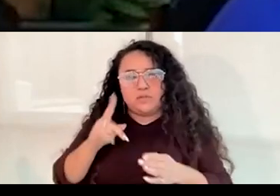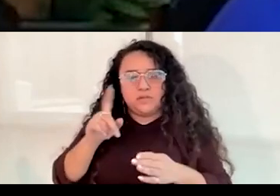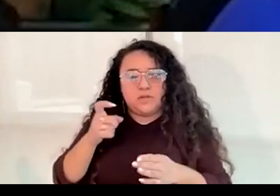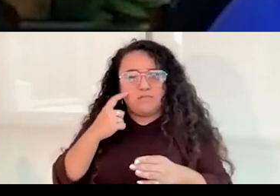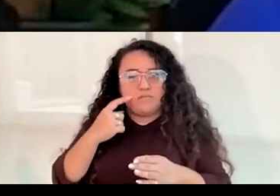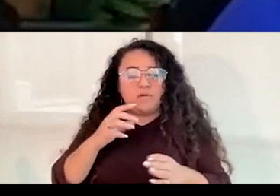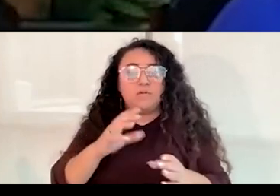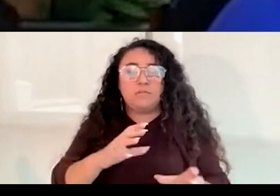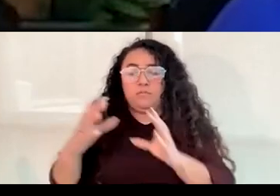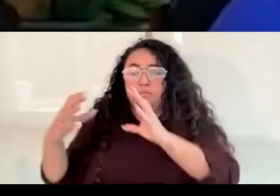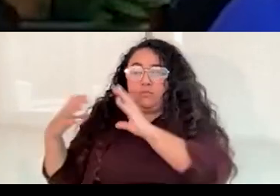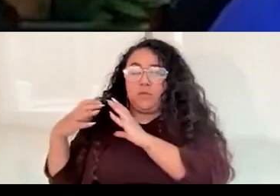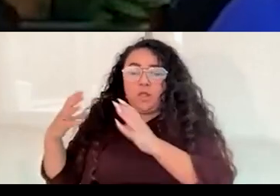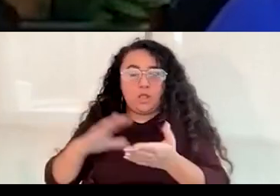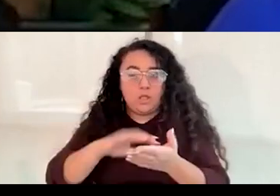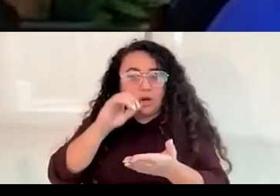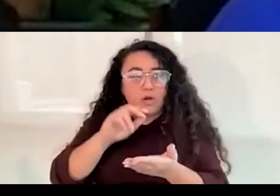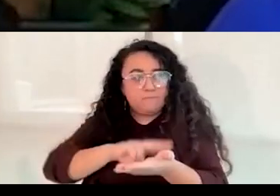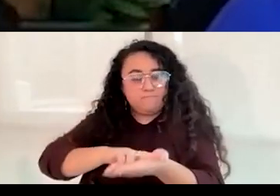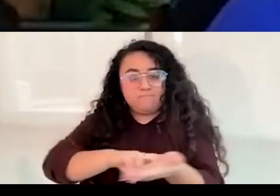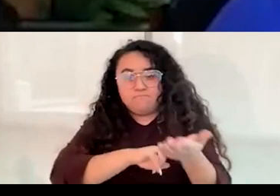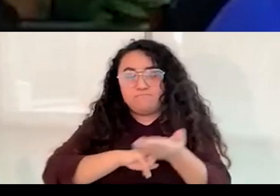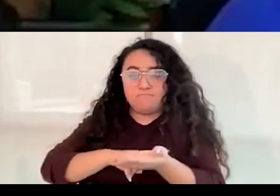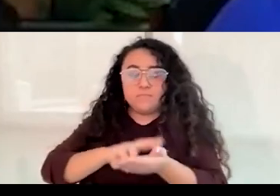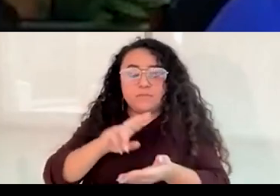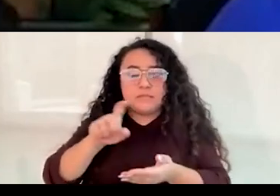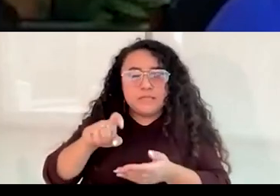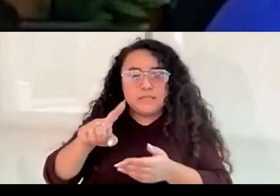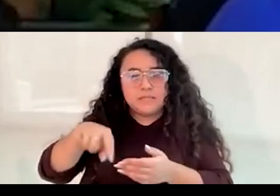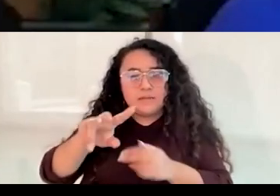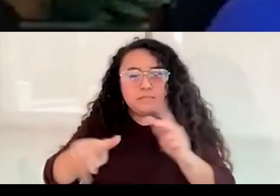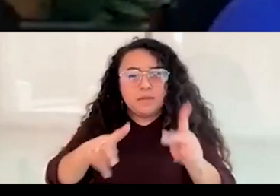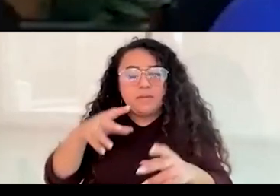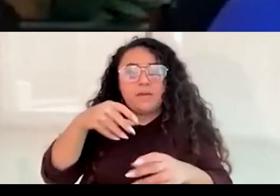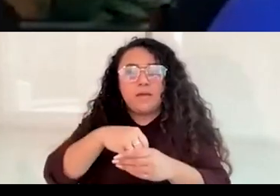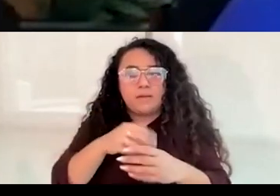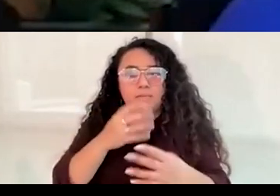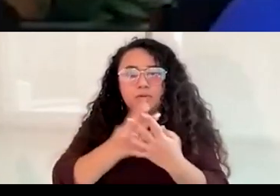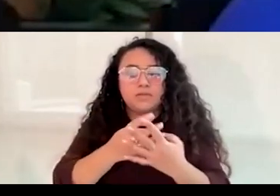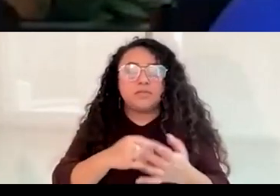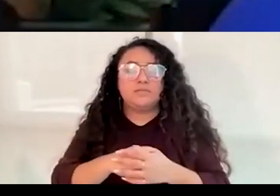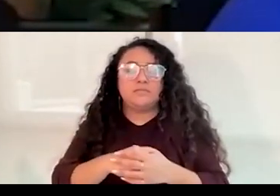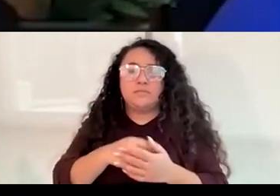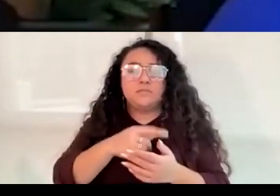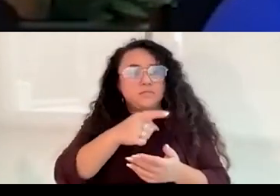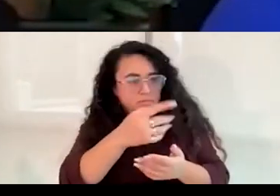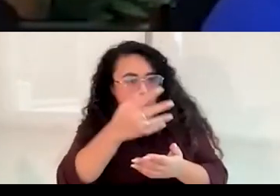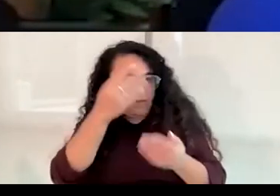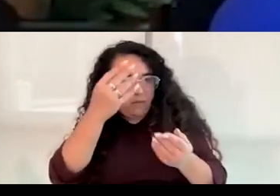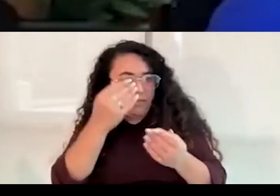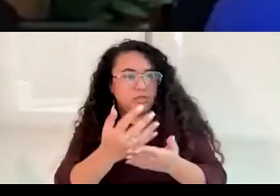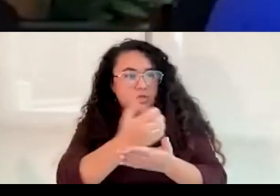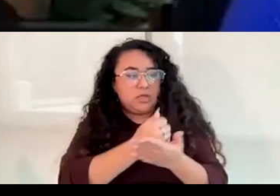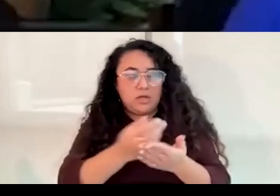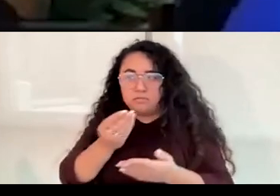the incarcerated population and articulating those to the prison administration, and the prison administration would tell me